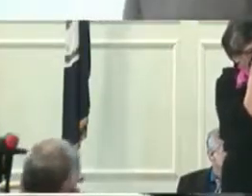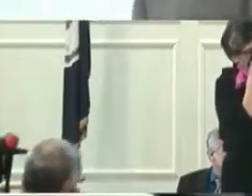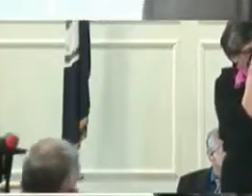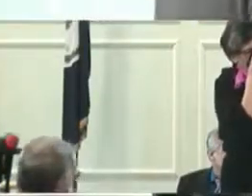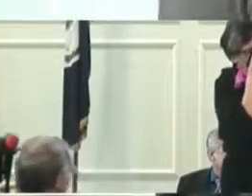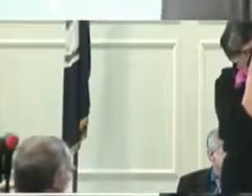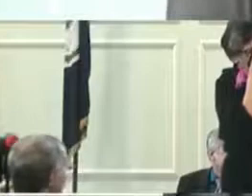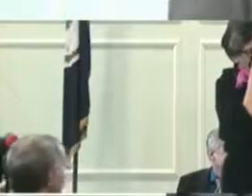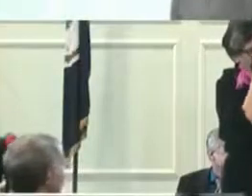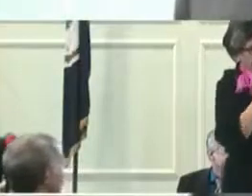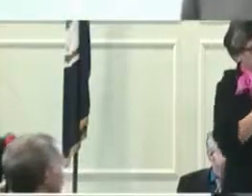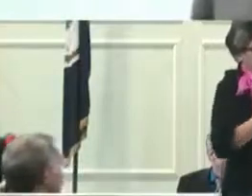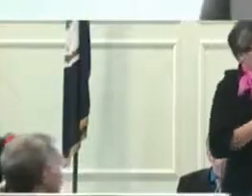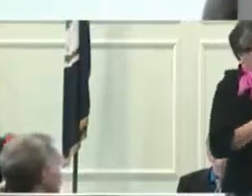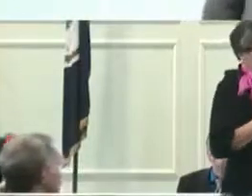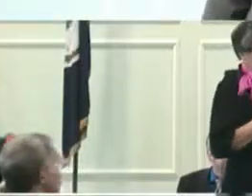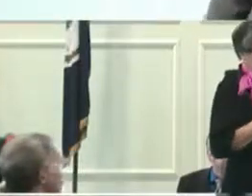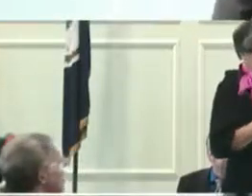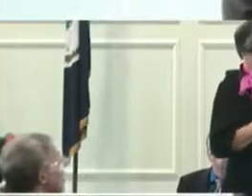thank you.